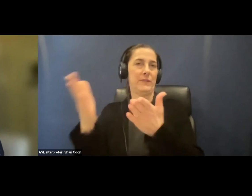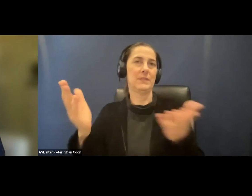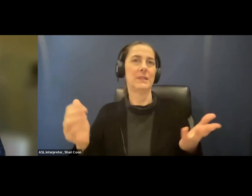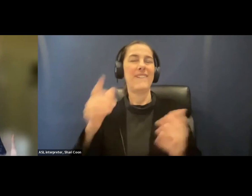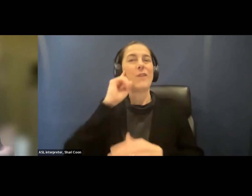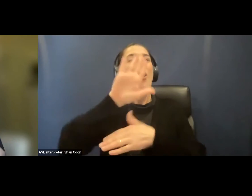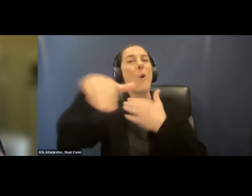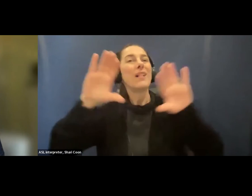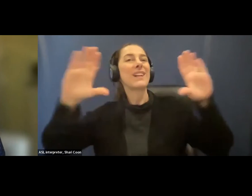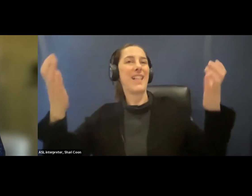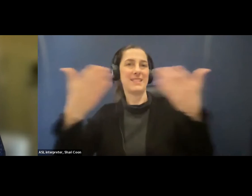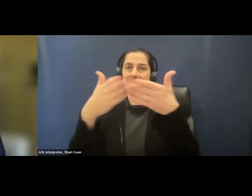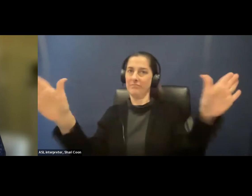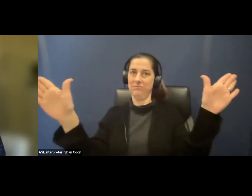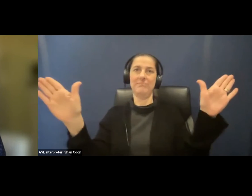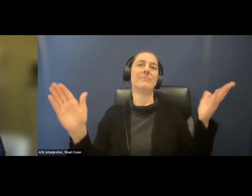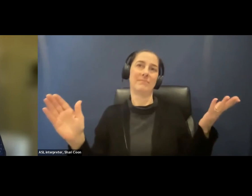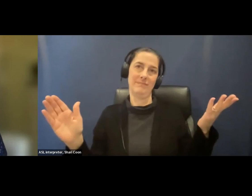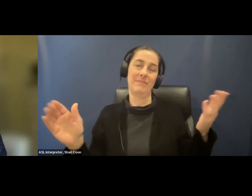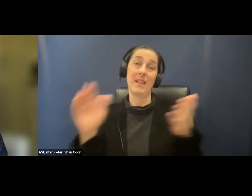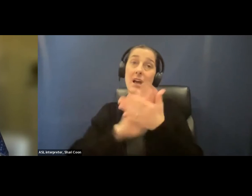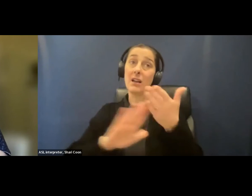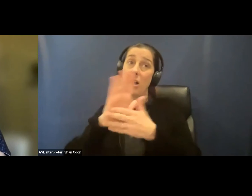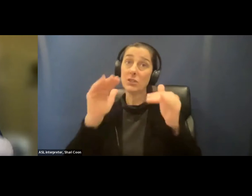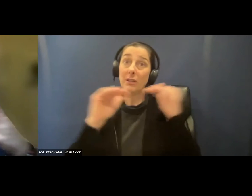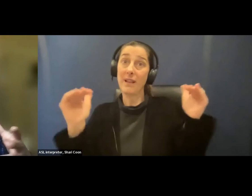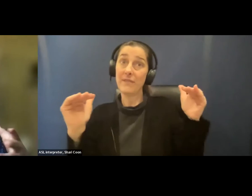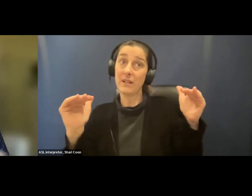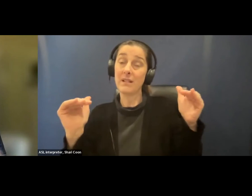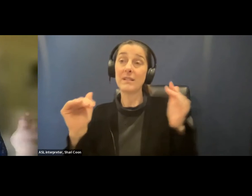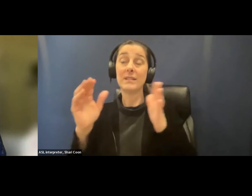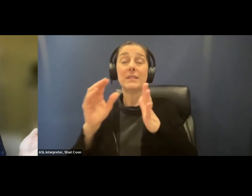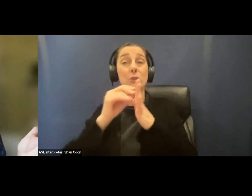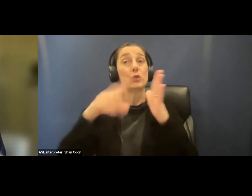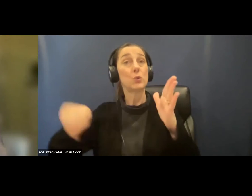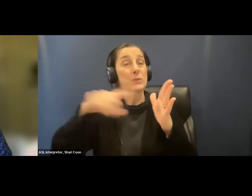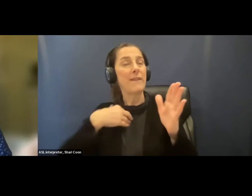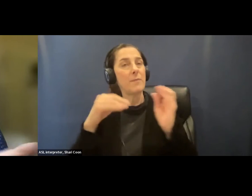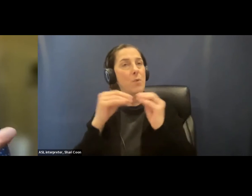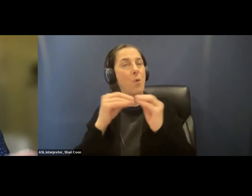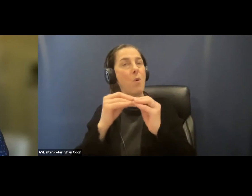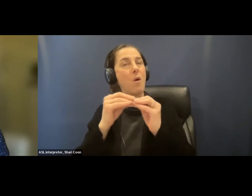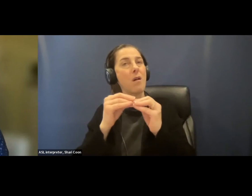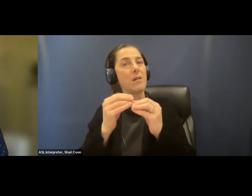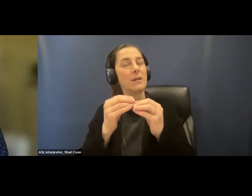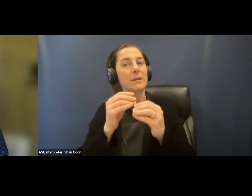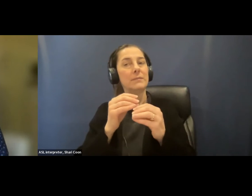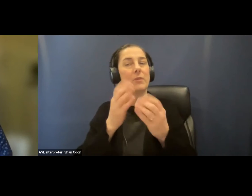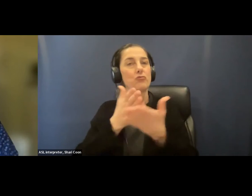you know, students have a lot more autonomy in disclosing any information. The accommodations that professors